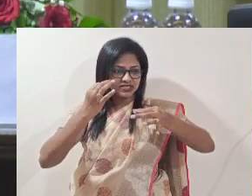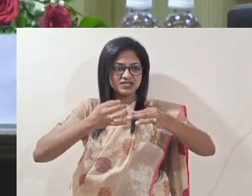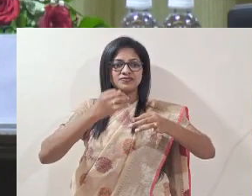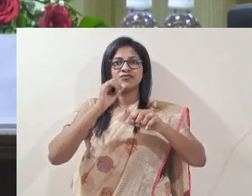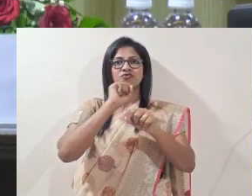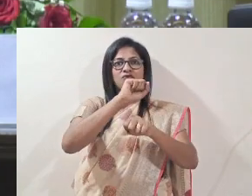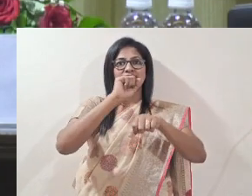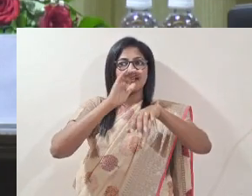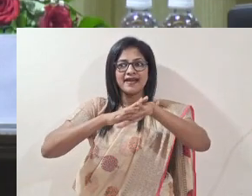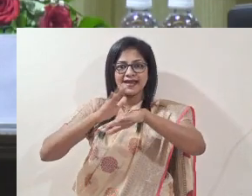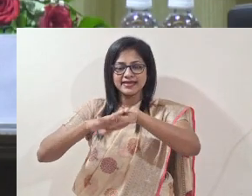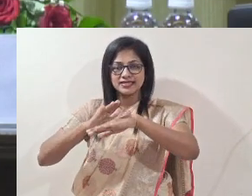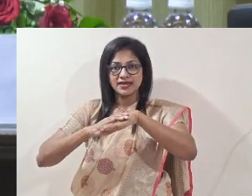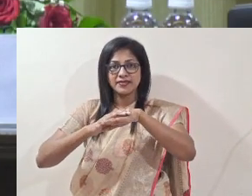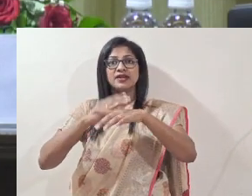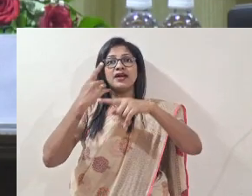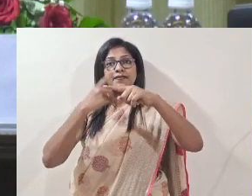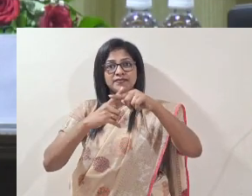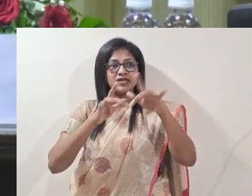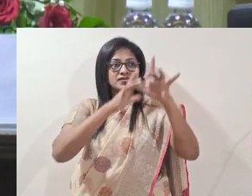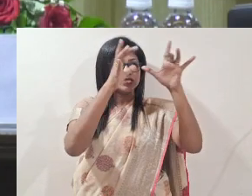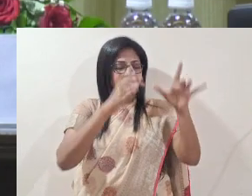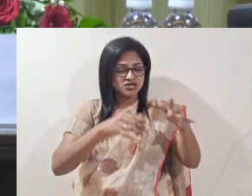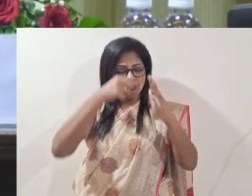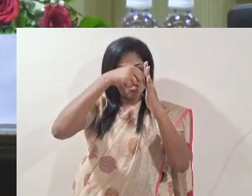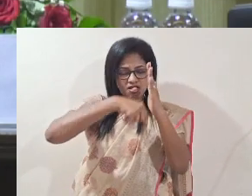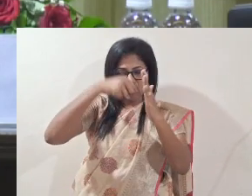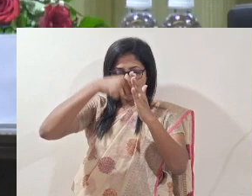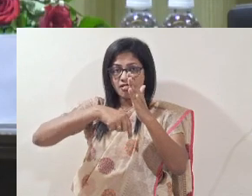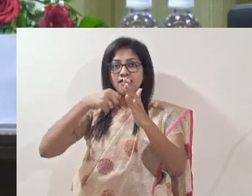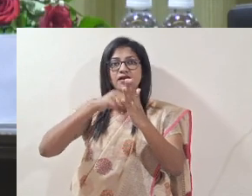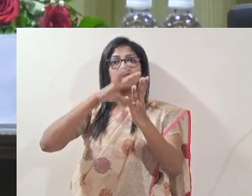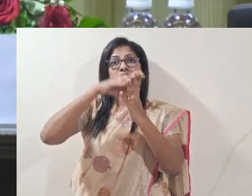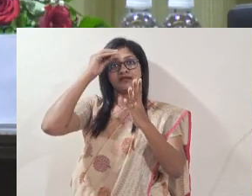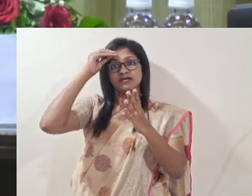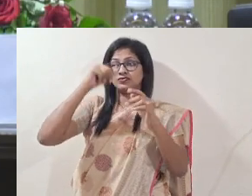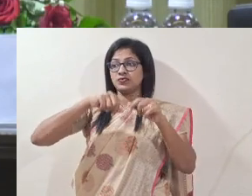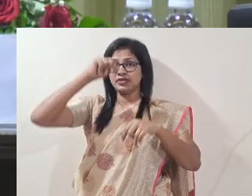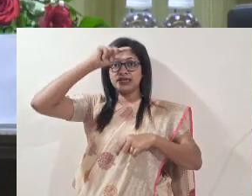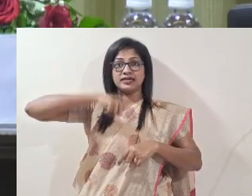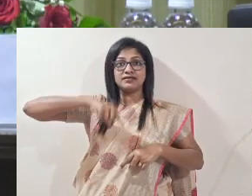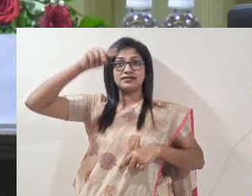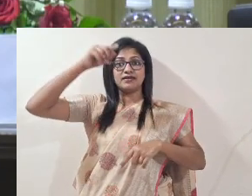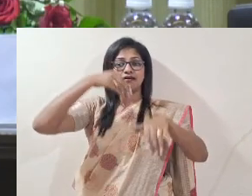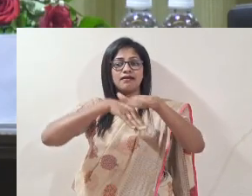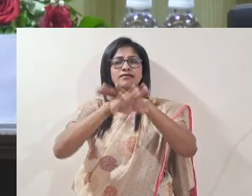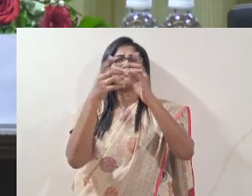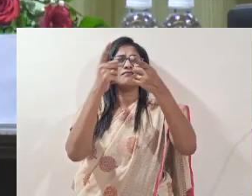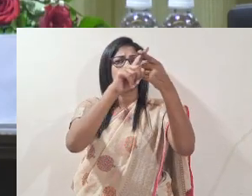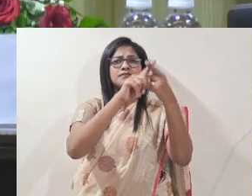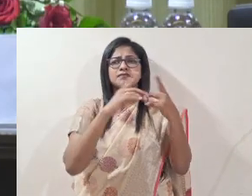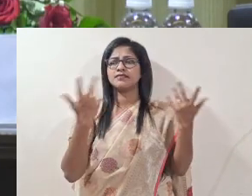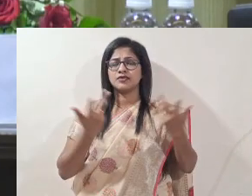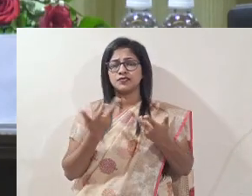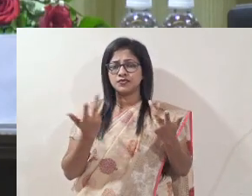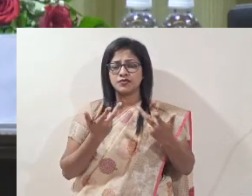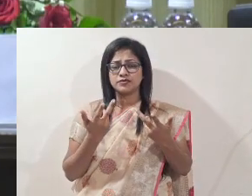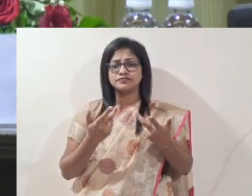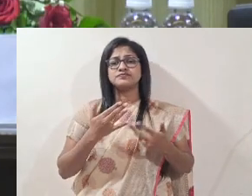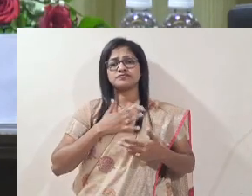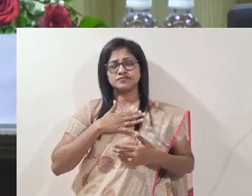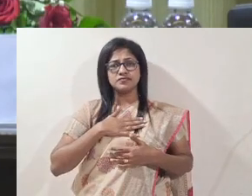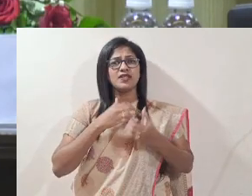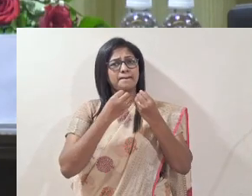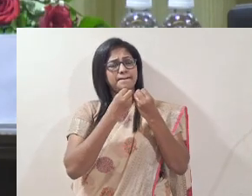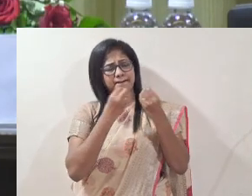judgment, experience, and to some extent intuitions. What is happens in our country? Though I have been some or